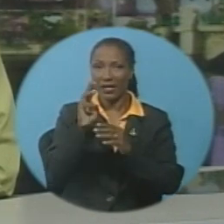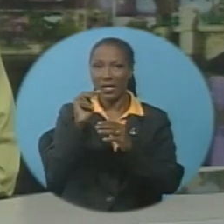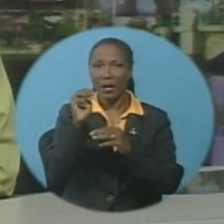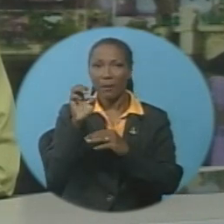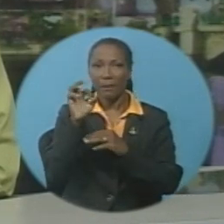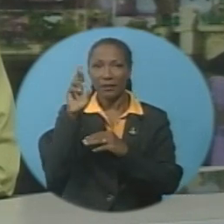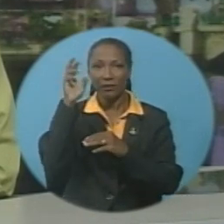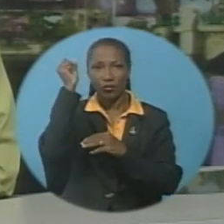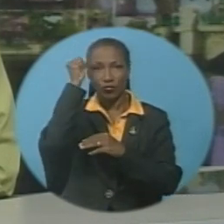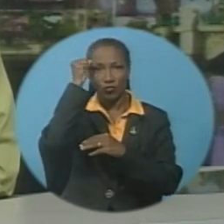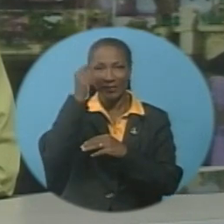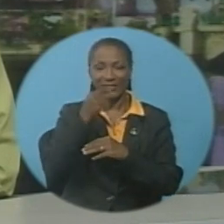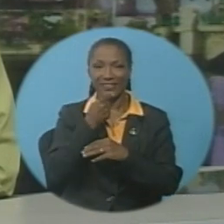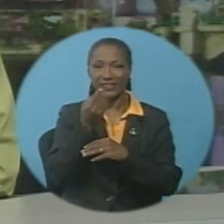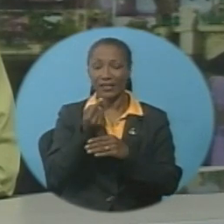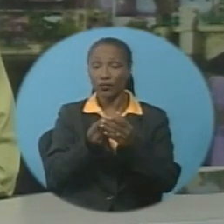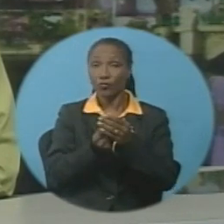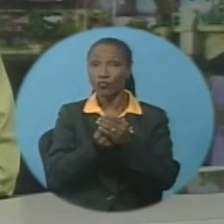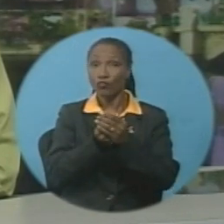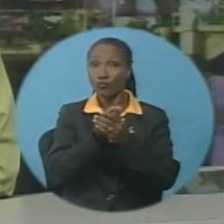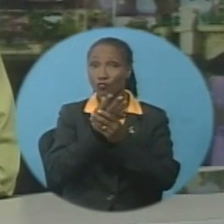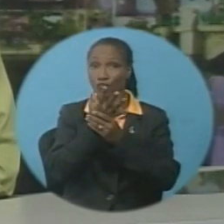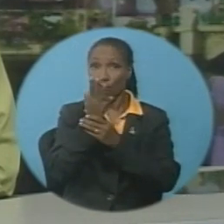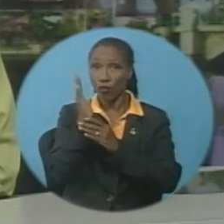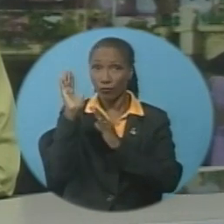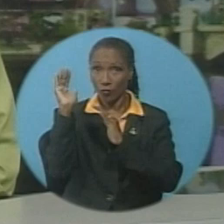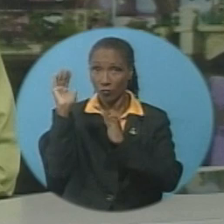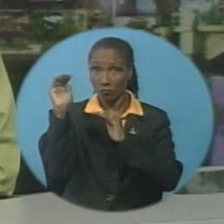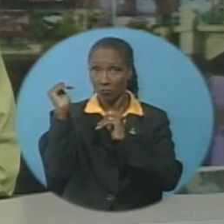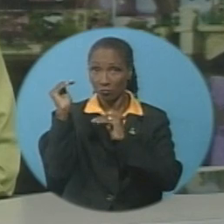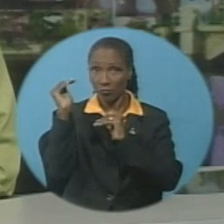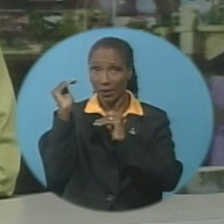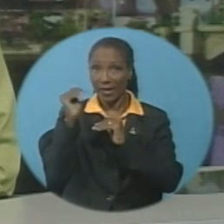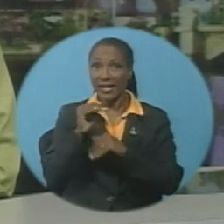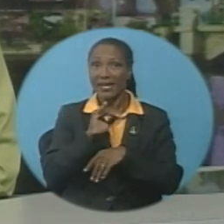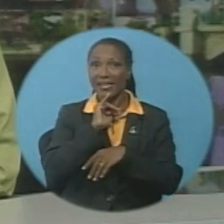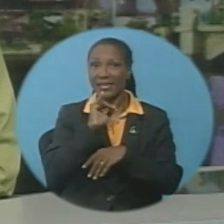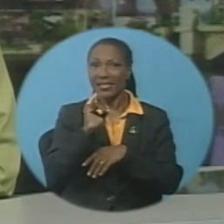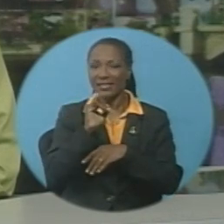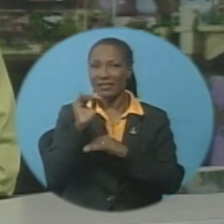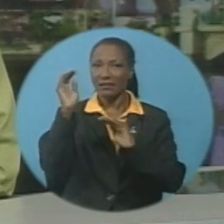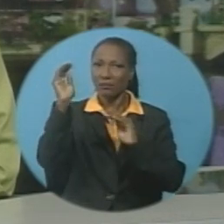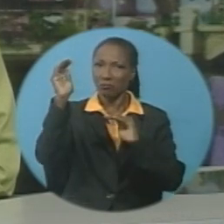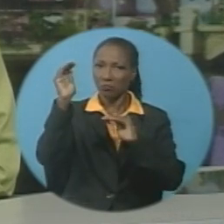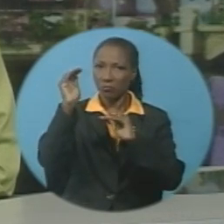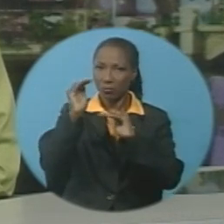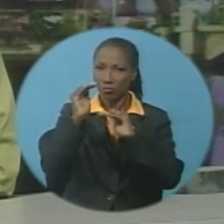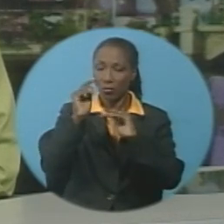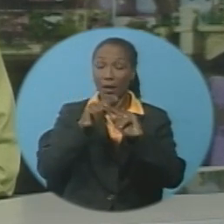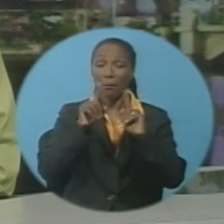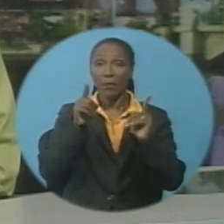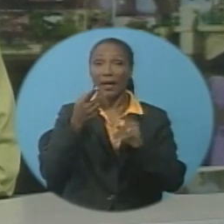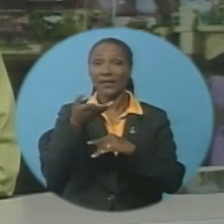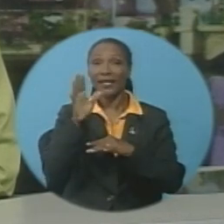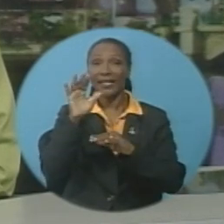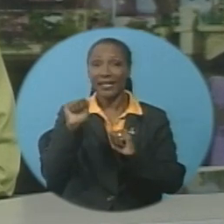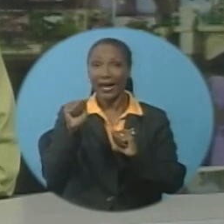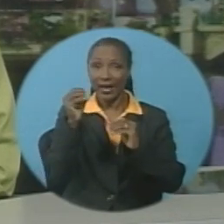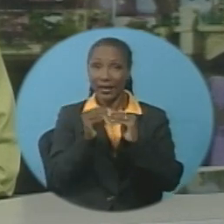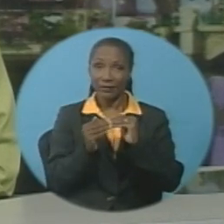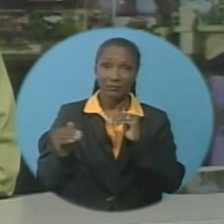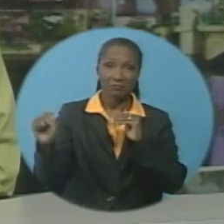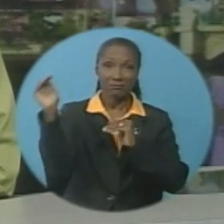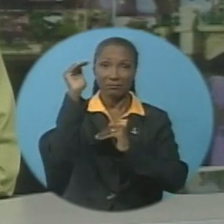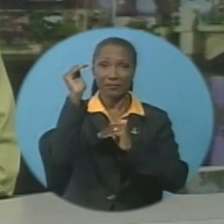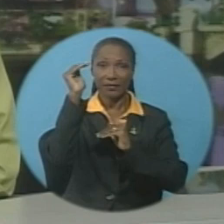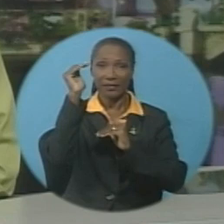potential for these sectors, though somewhat diminished in accord with their current life cycle, can be resuscitated through innovation and